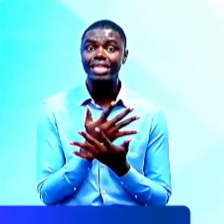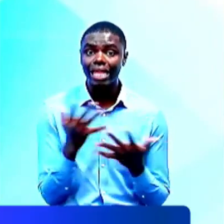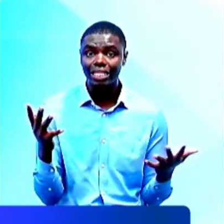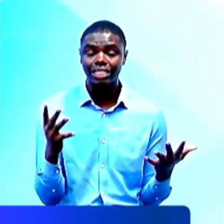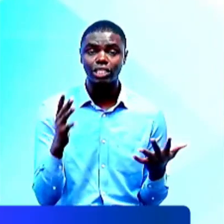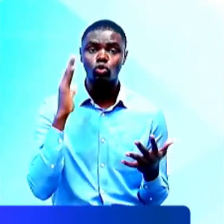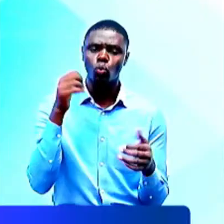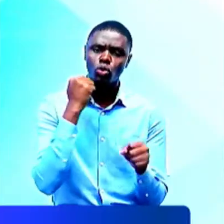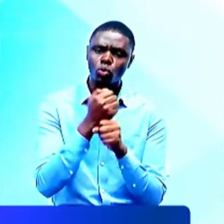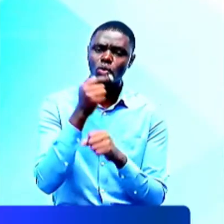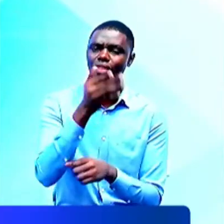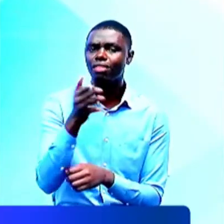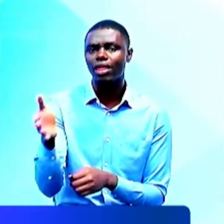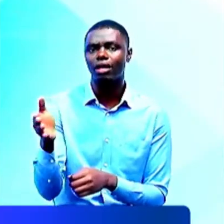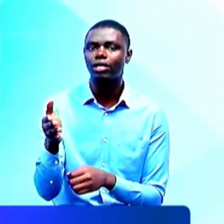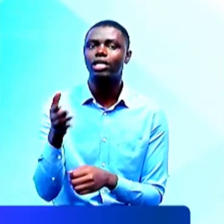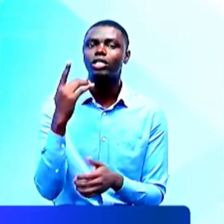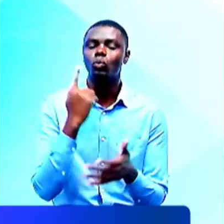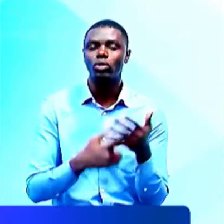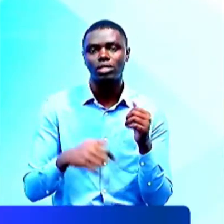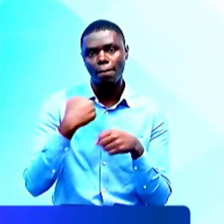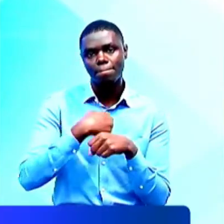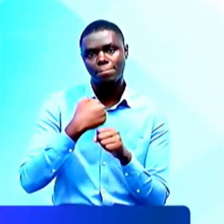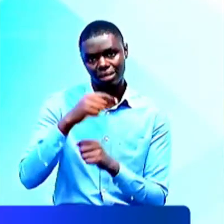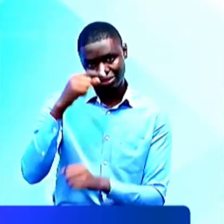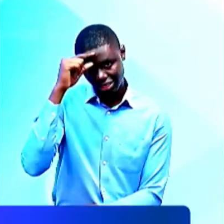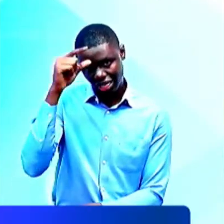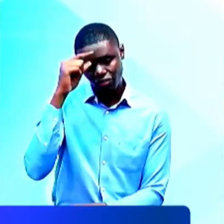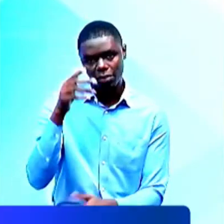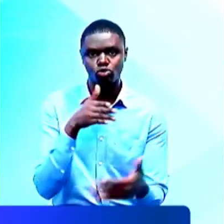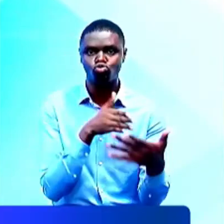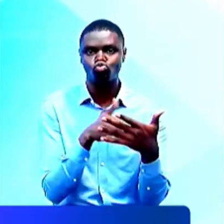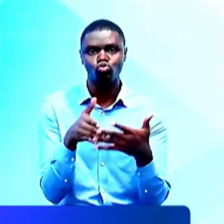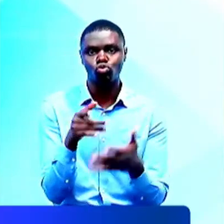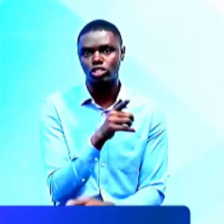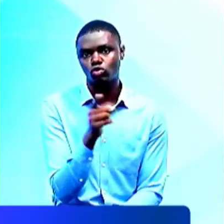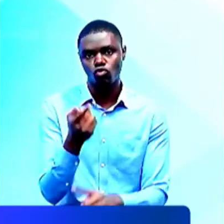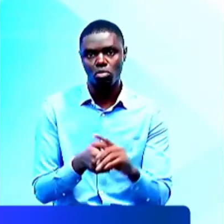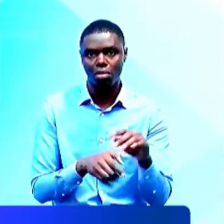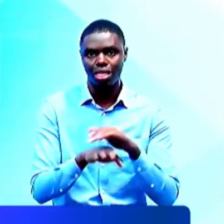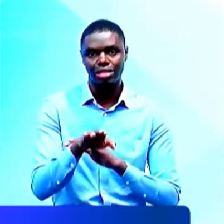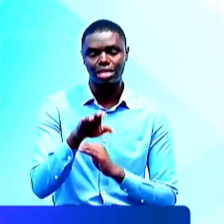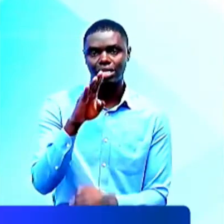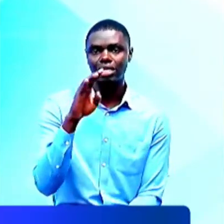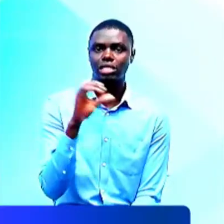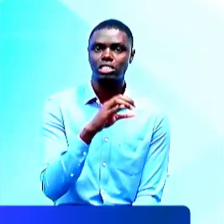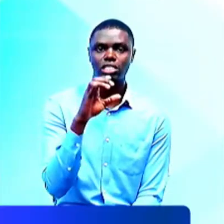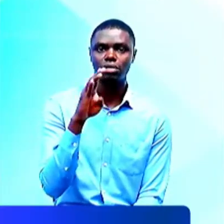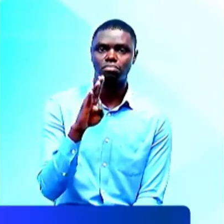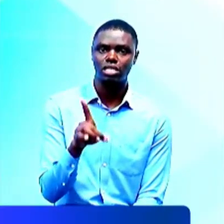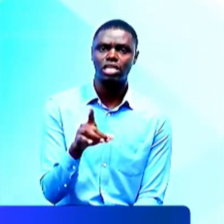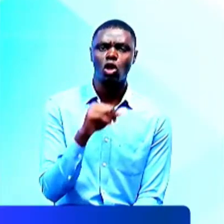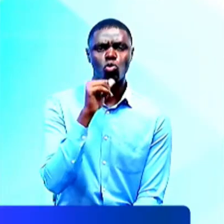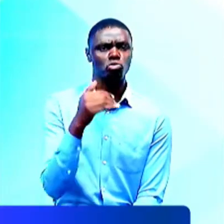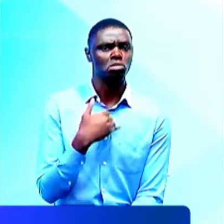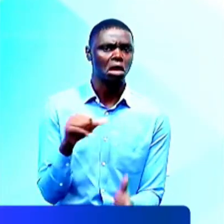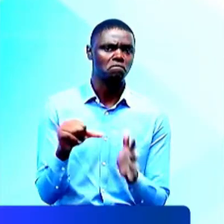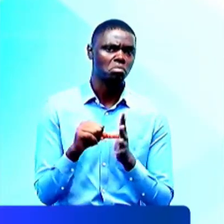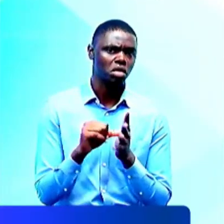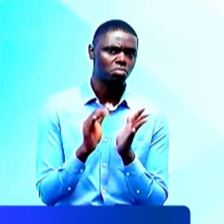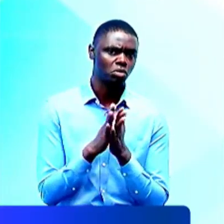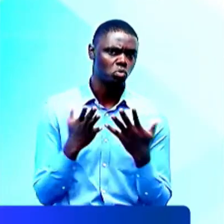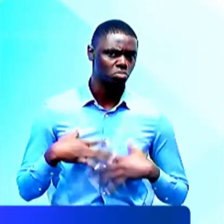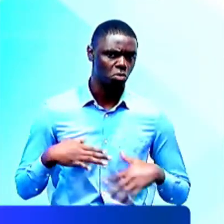going to do there Yeah. are the things that makes the government to restrict you from going there. Yeah. We don't have a problem with